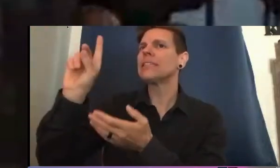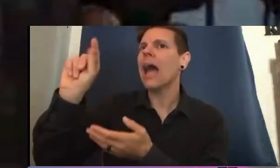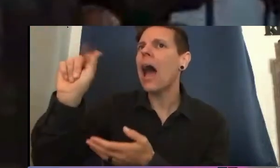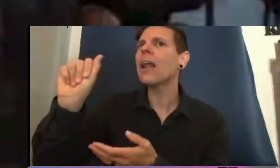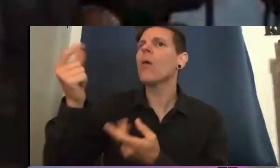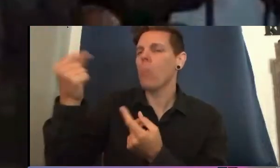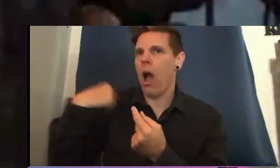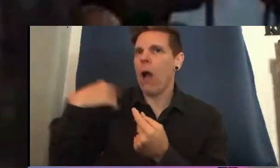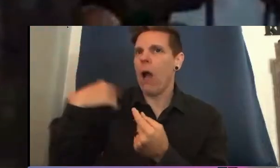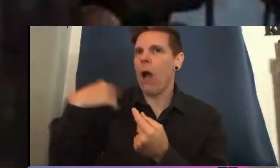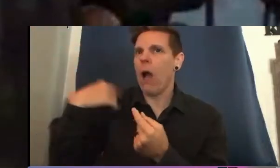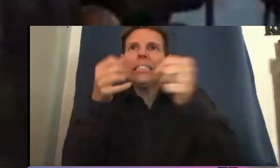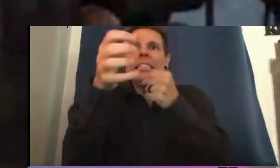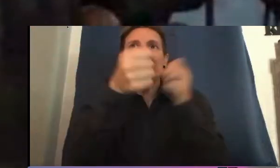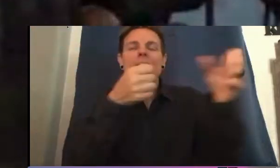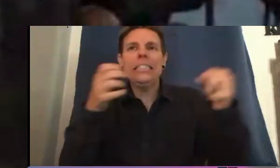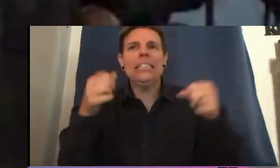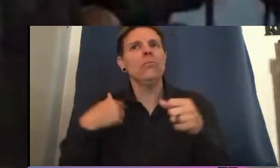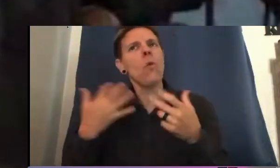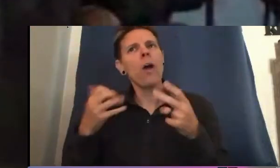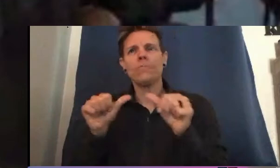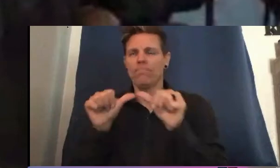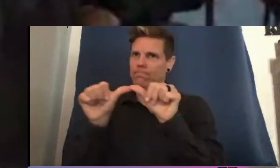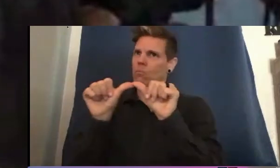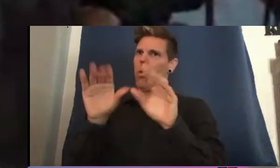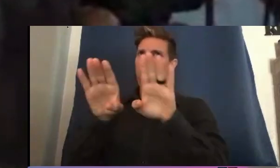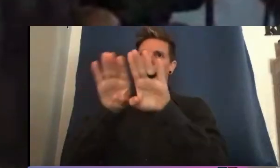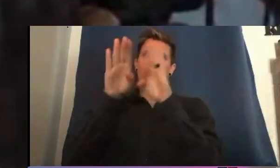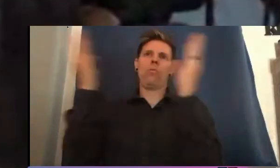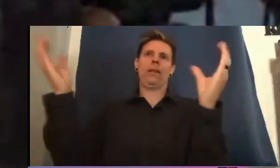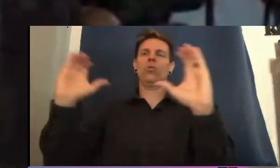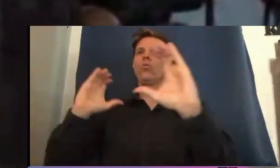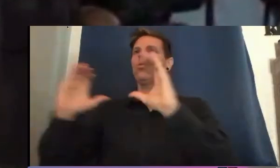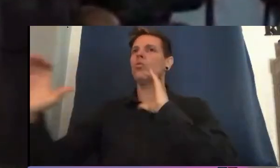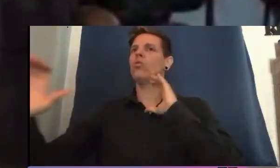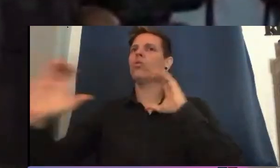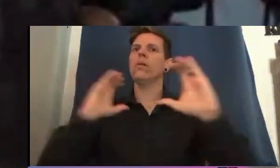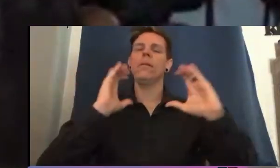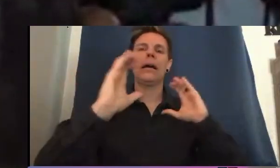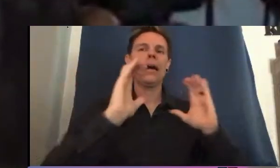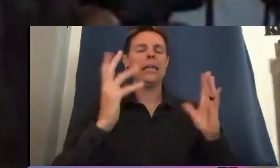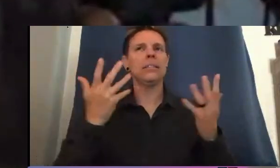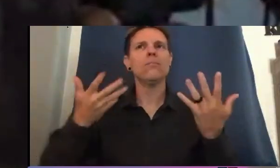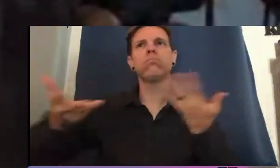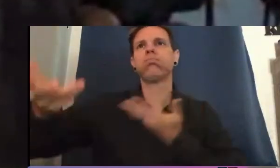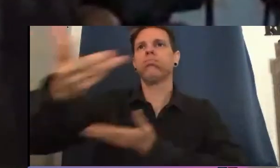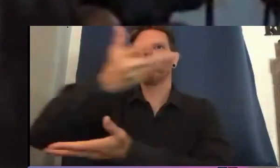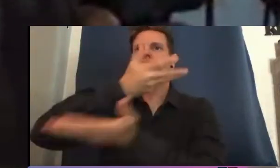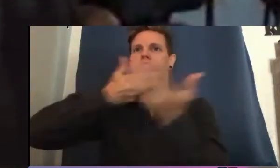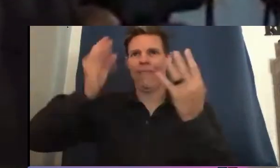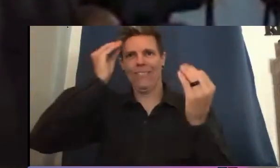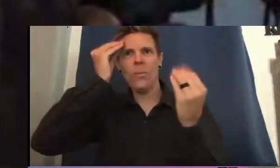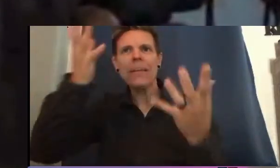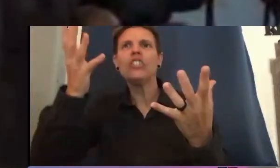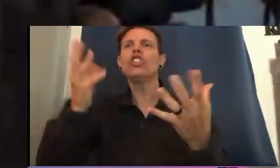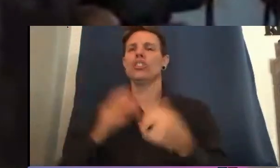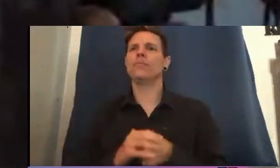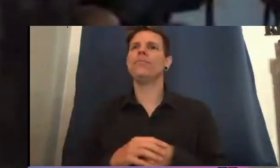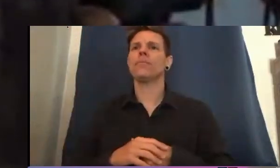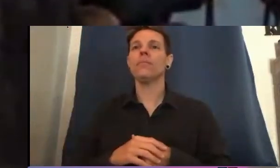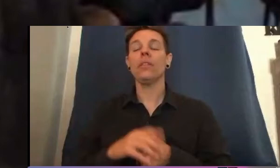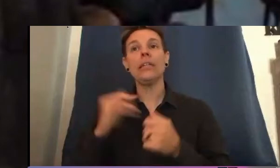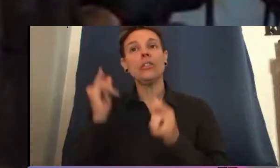maintain open lines of communication. And we have been able to do that. And these have been extremely challenging